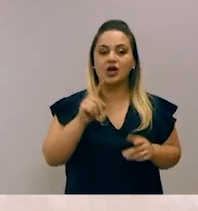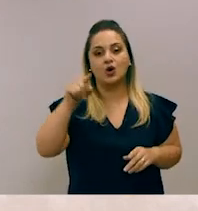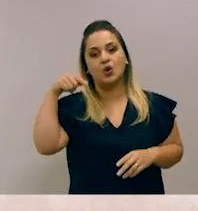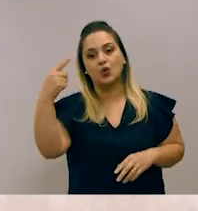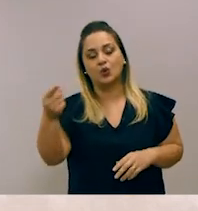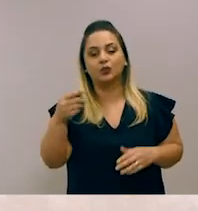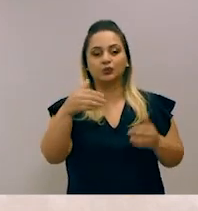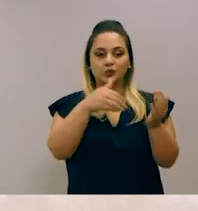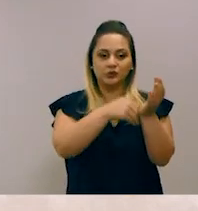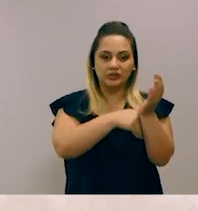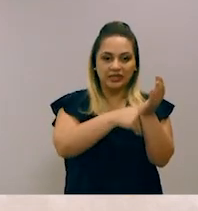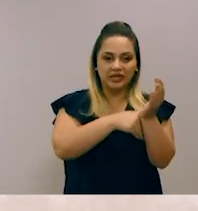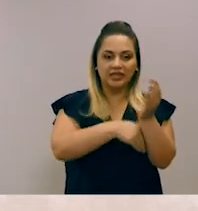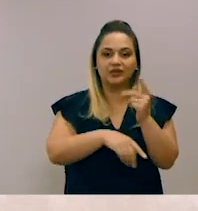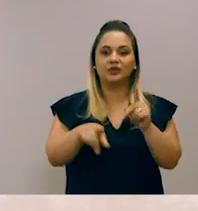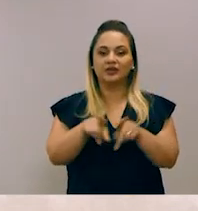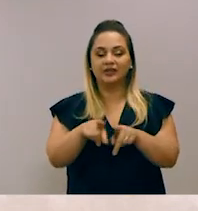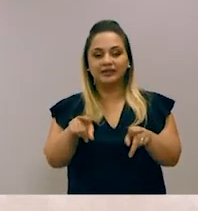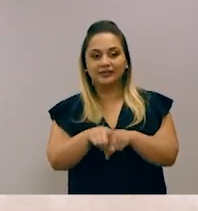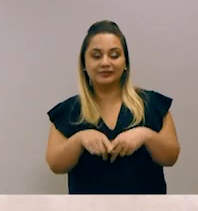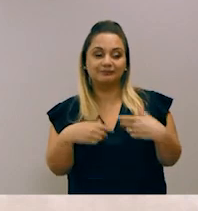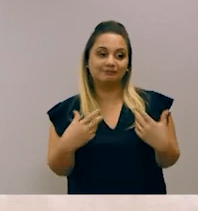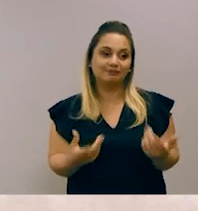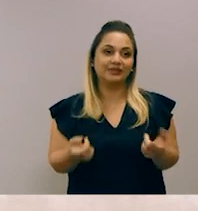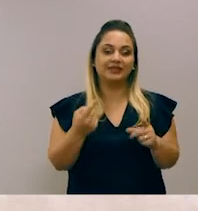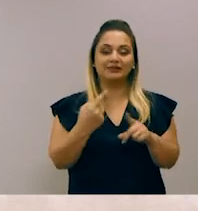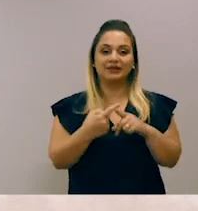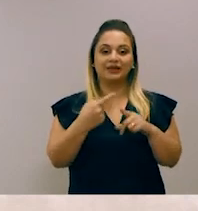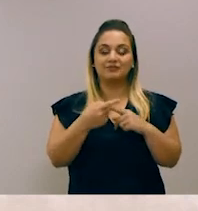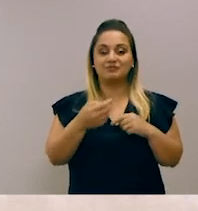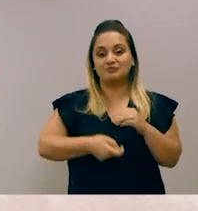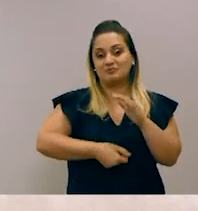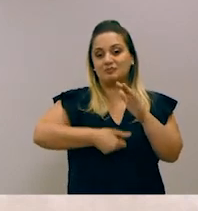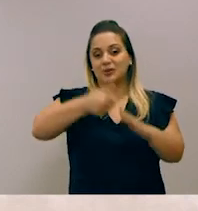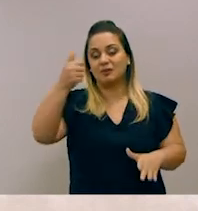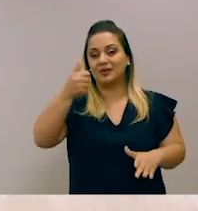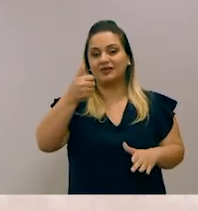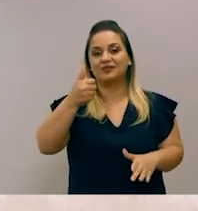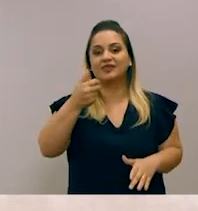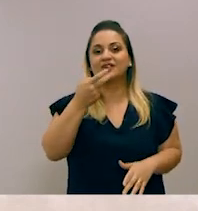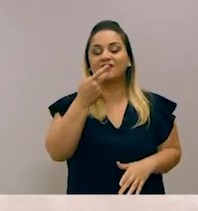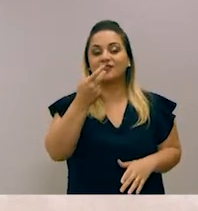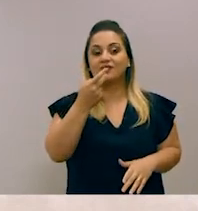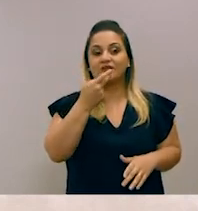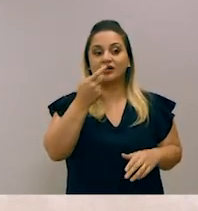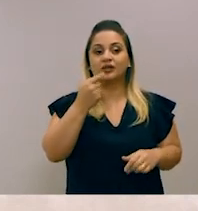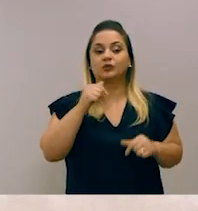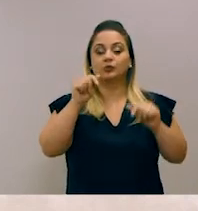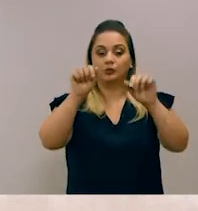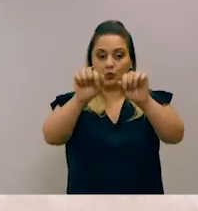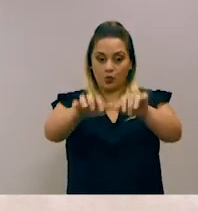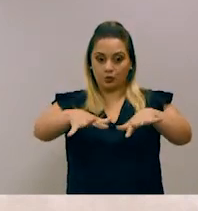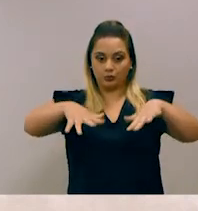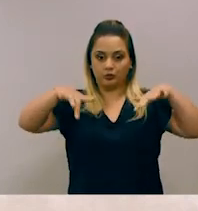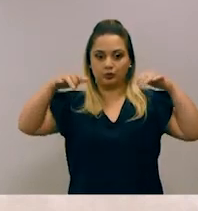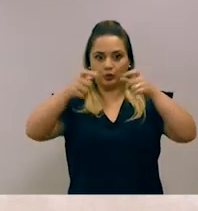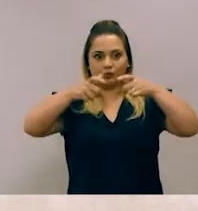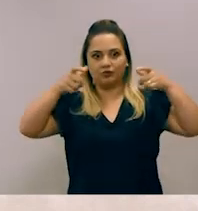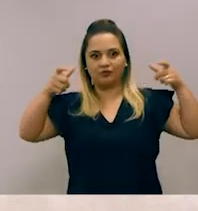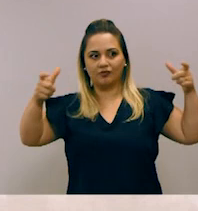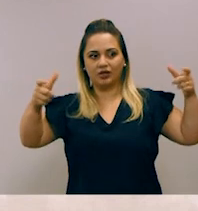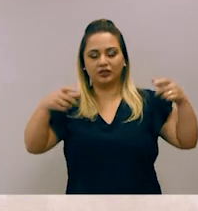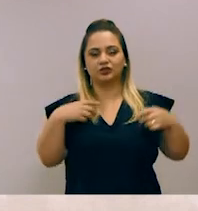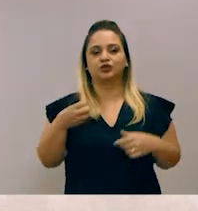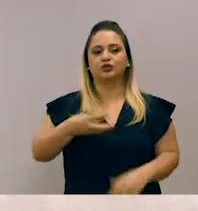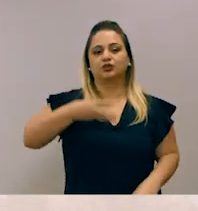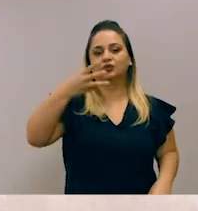secret is it is the first time that I speak to a large audience with hundreds of people. And